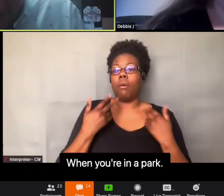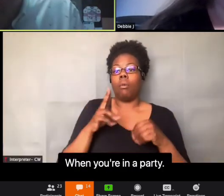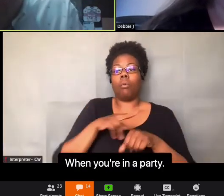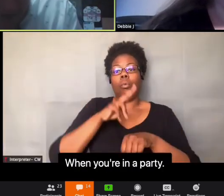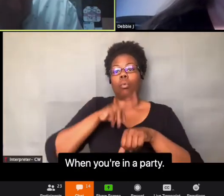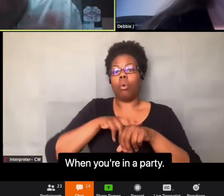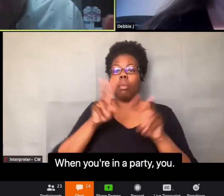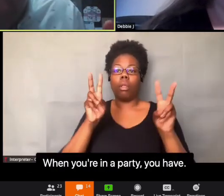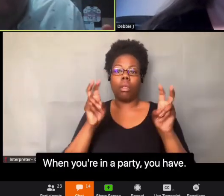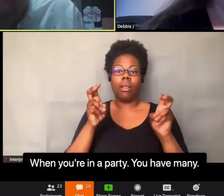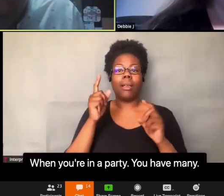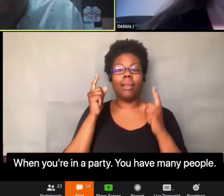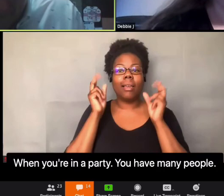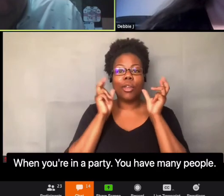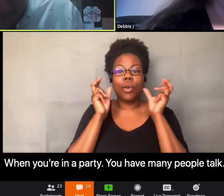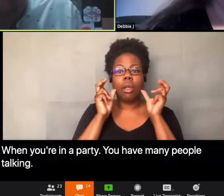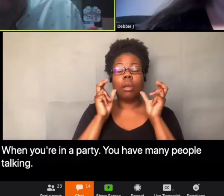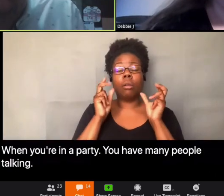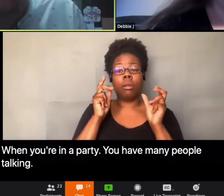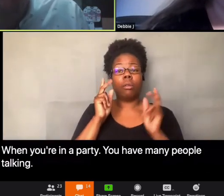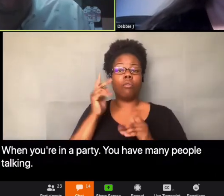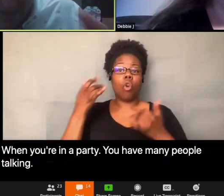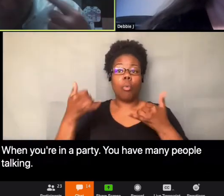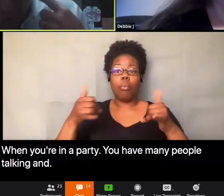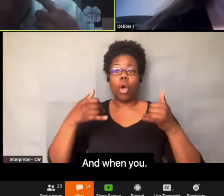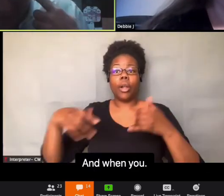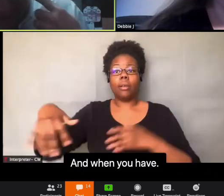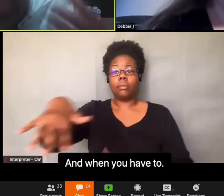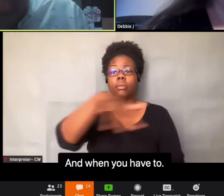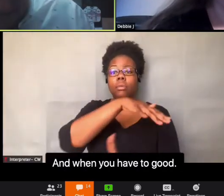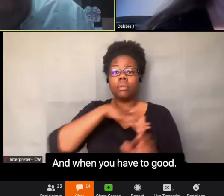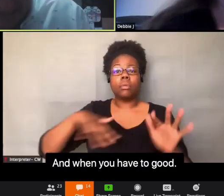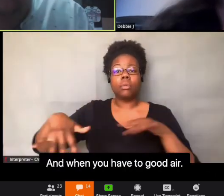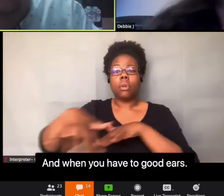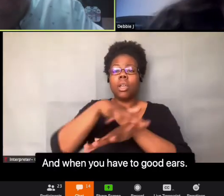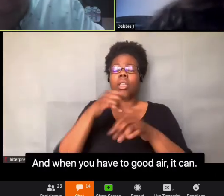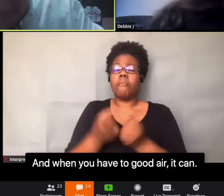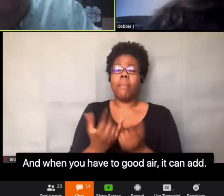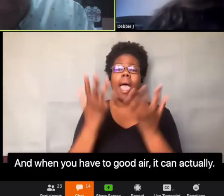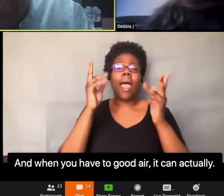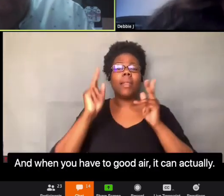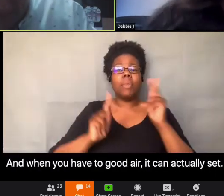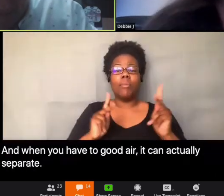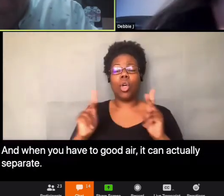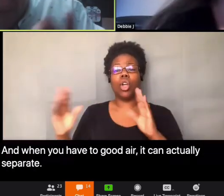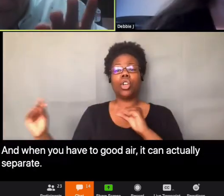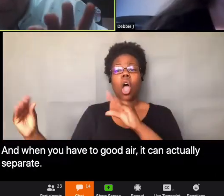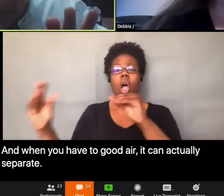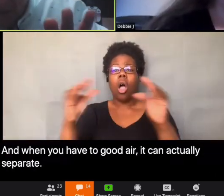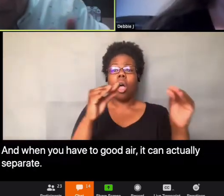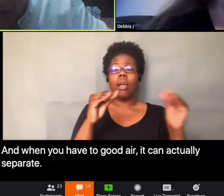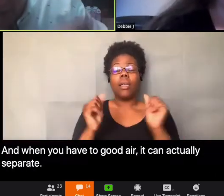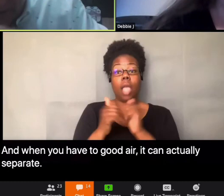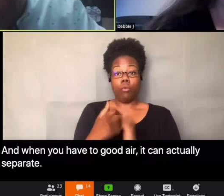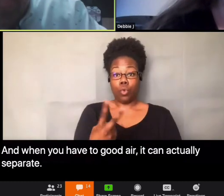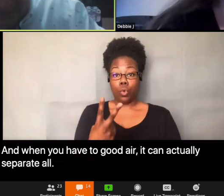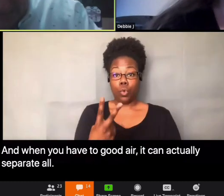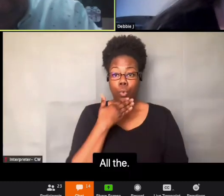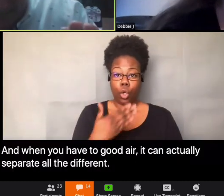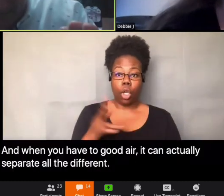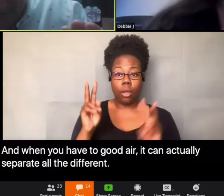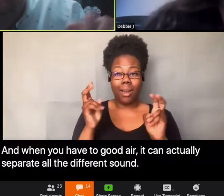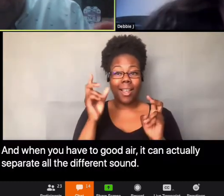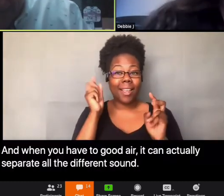party, you have many people talking, and when you have two good ears, it can actually separate all the